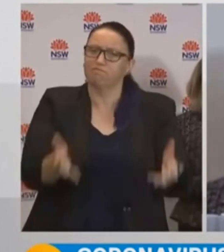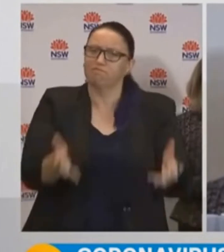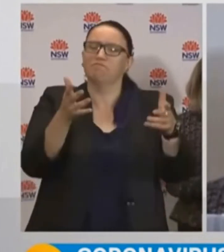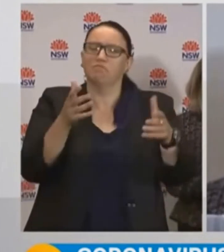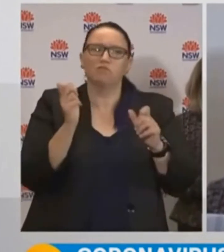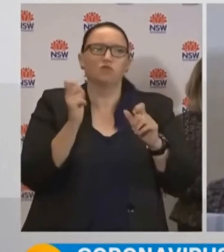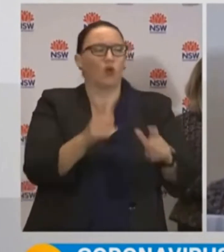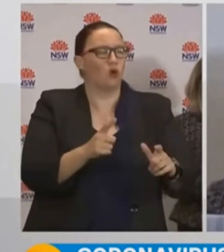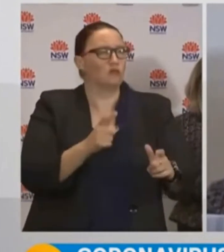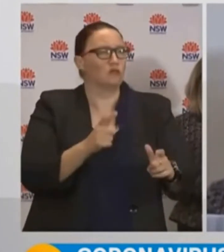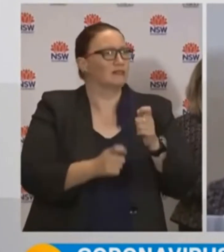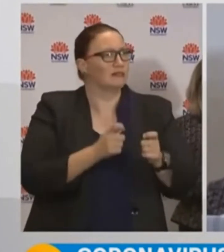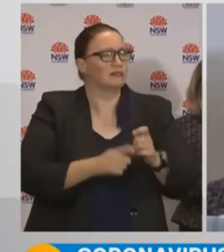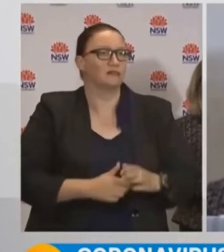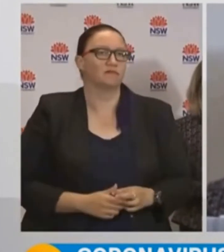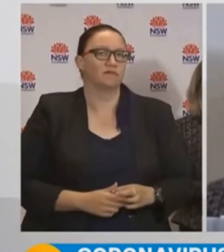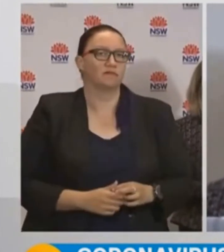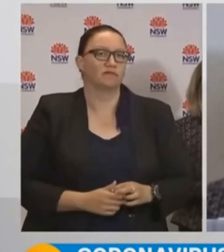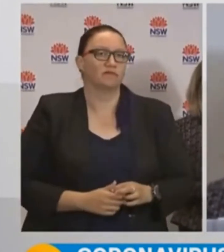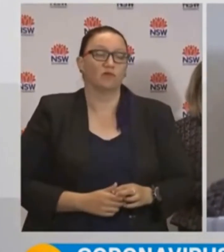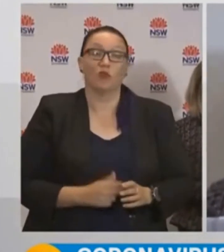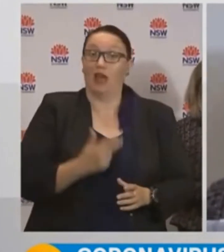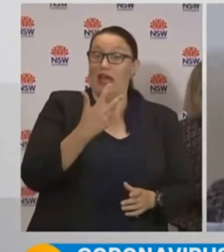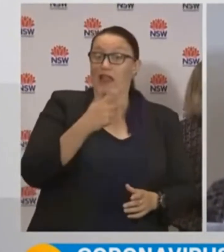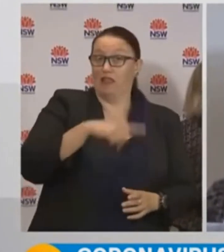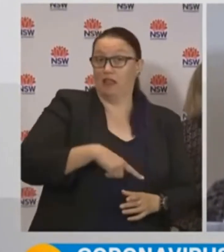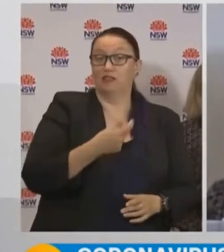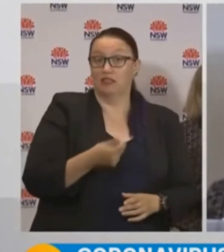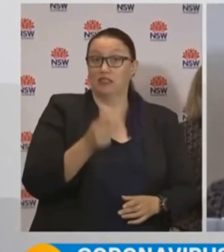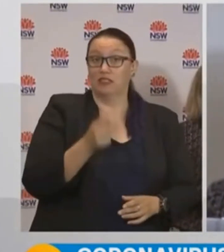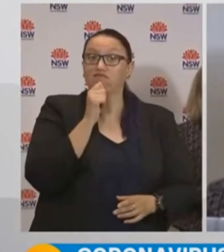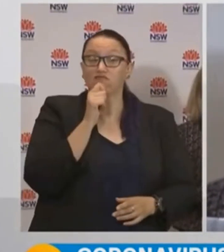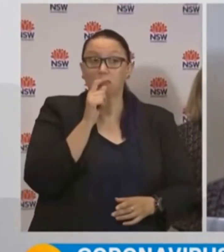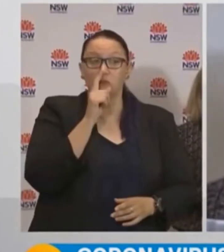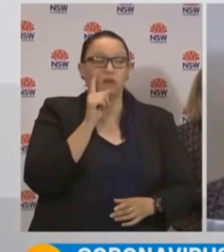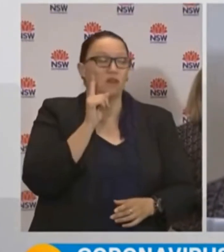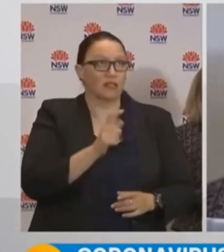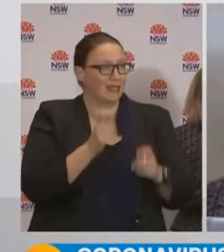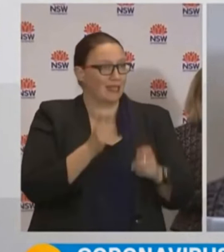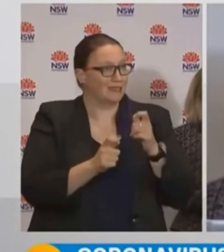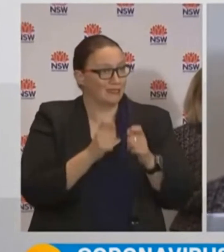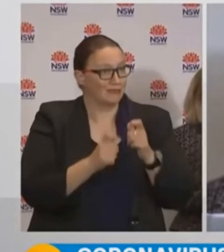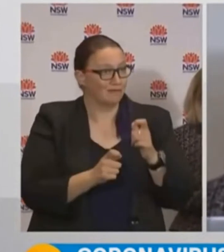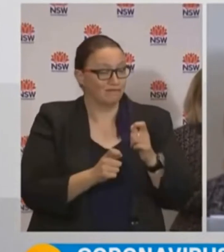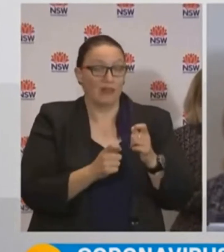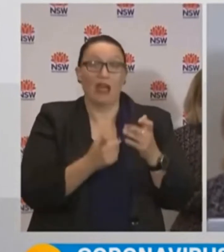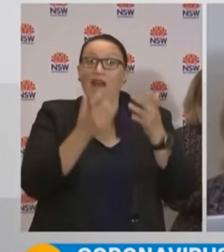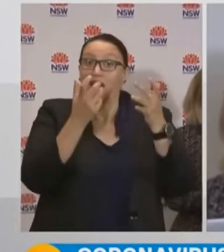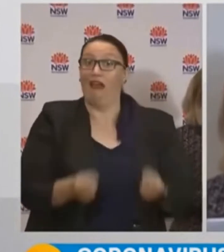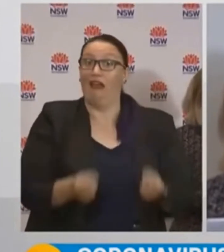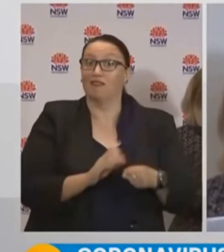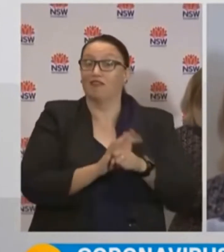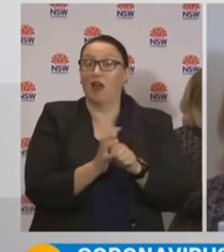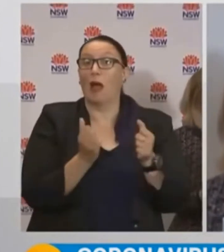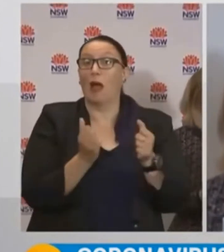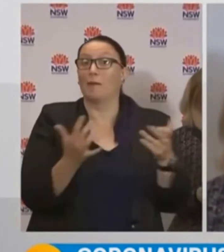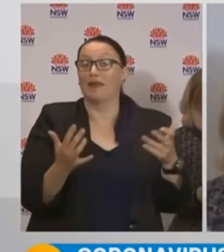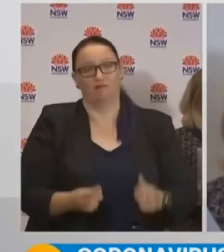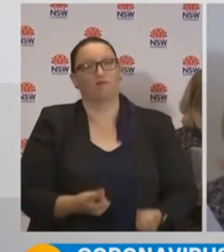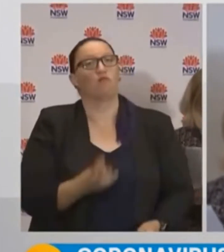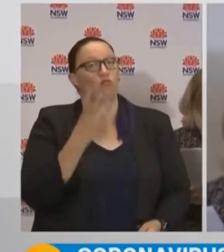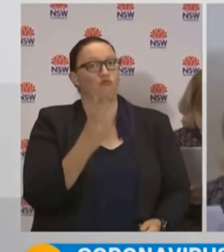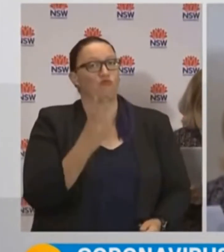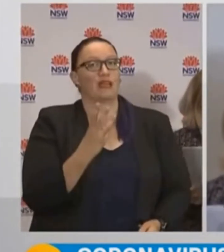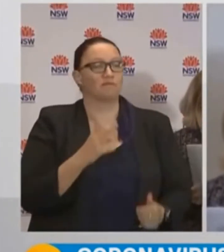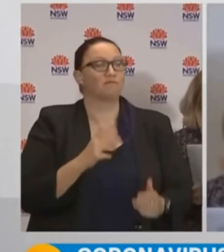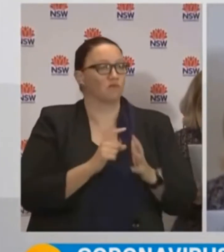There were three cases identified in those 8,600 people that got tested. And Dr. Chant will provide further details on those